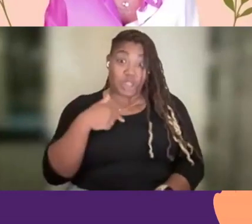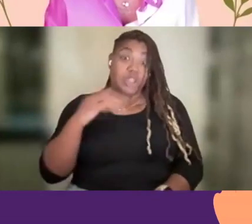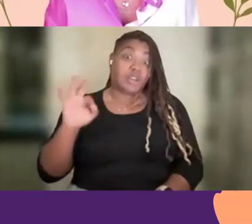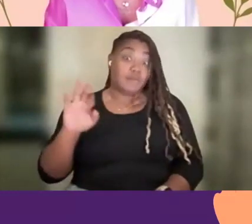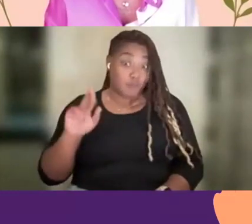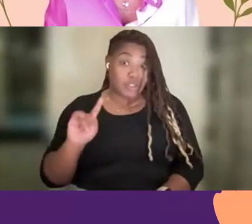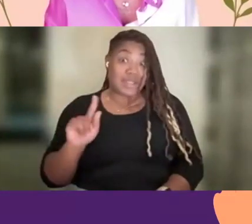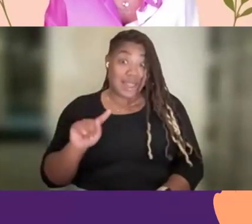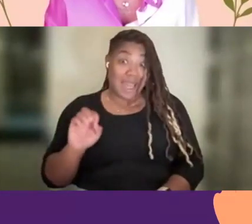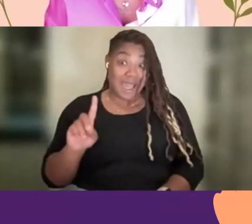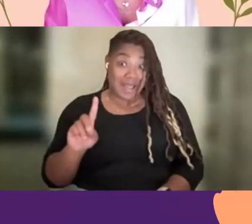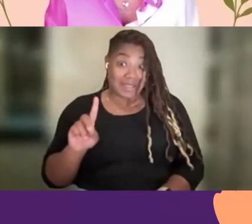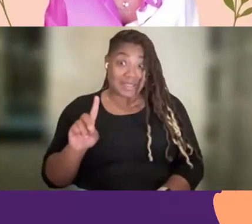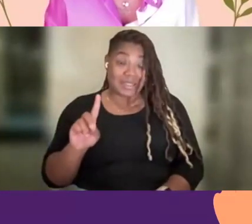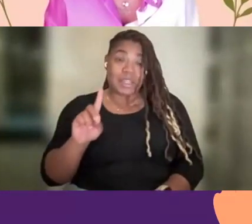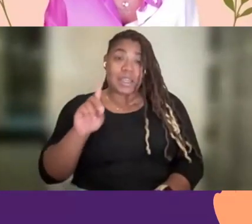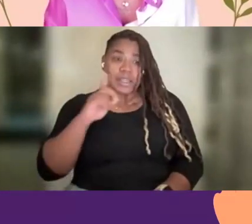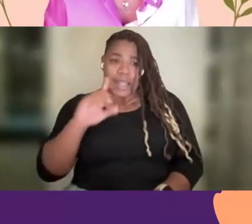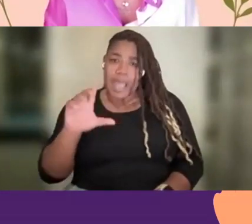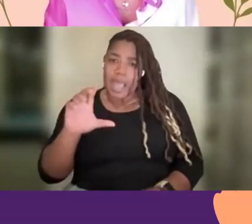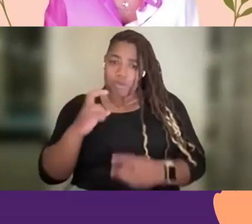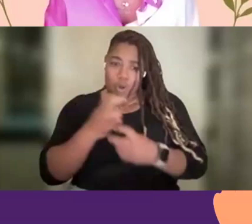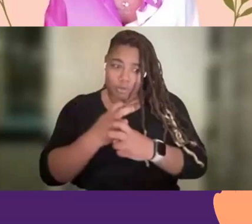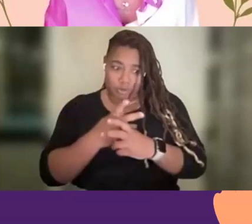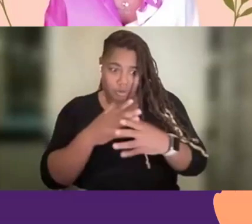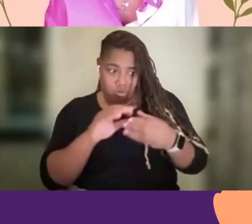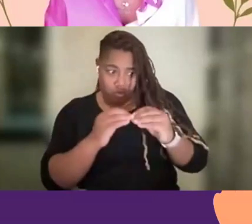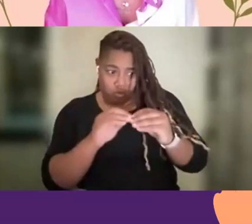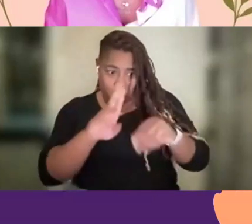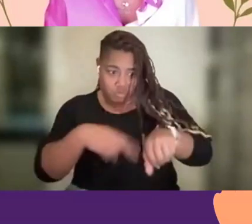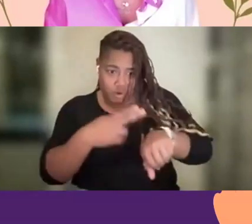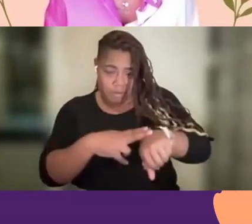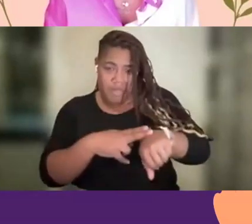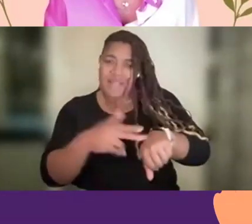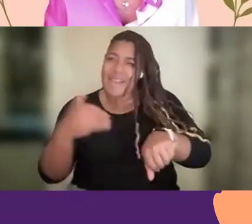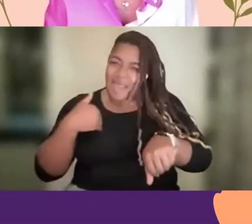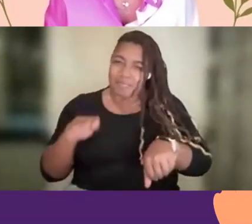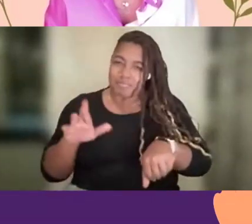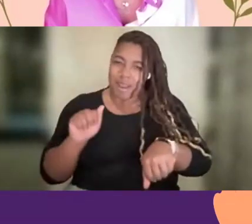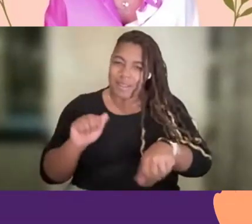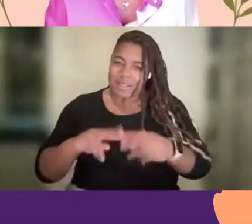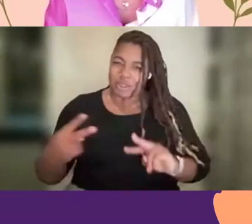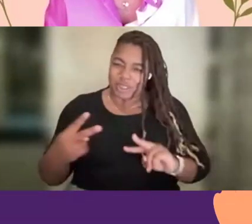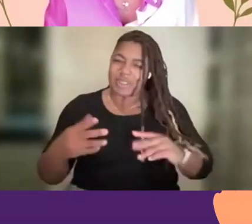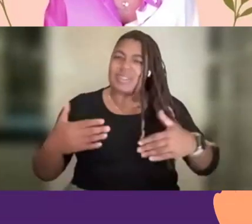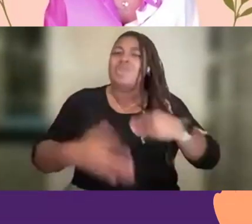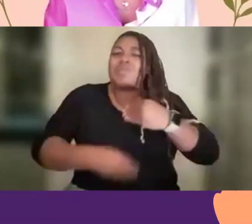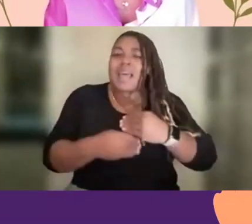otherwise chromosomally normal had the BRCA gene. So it is an added factor, but it's something that really there are